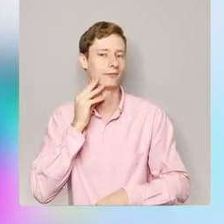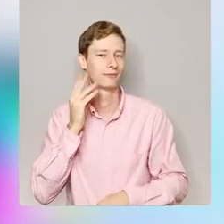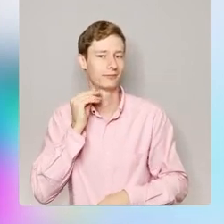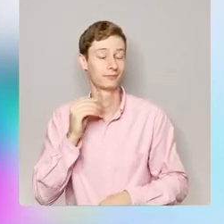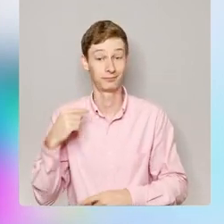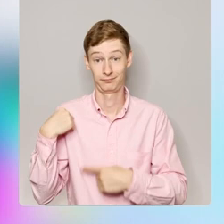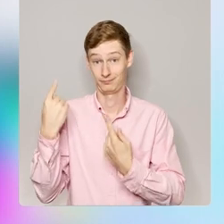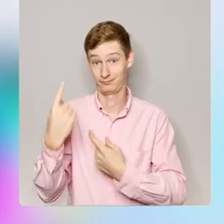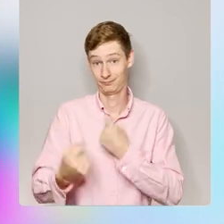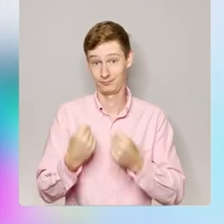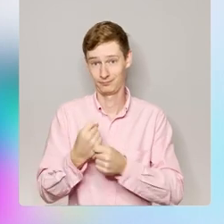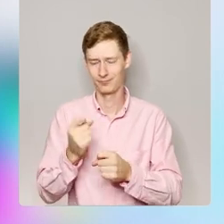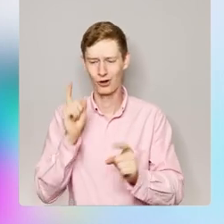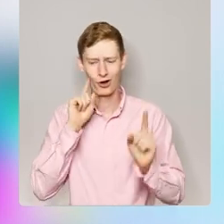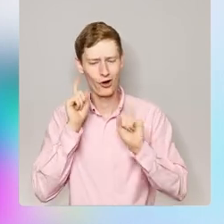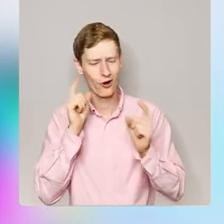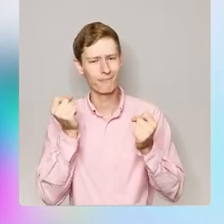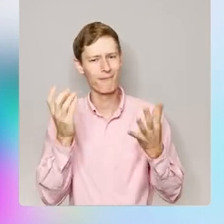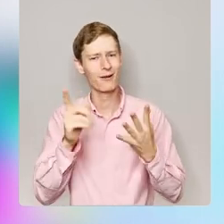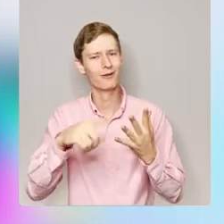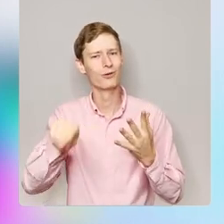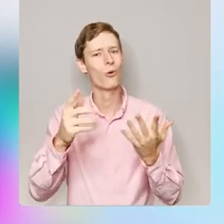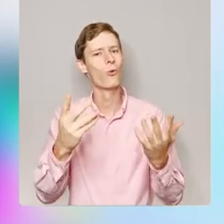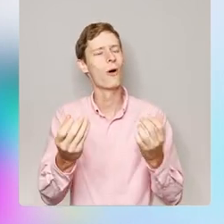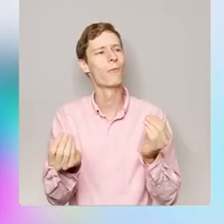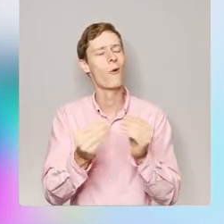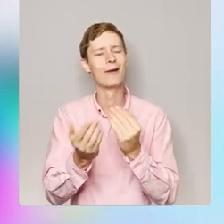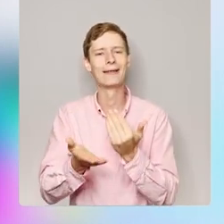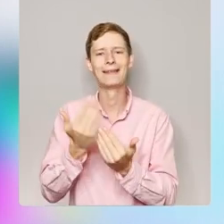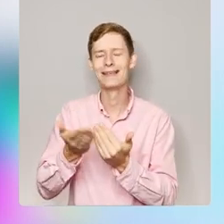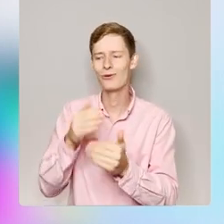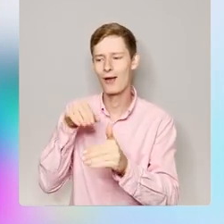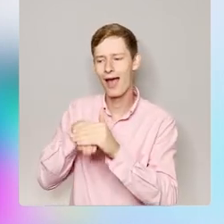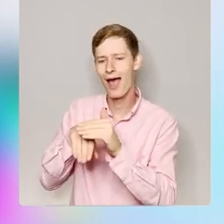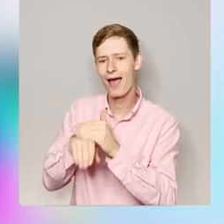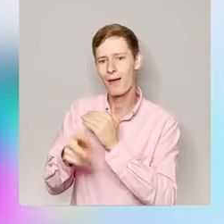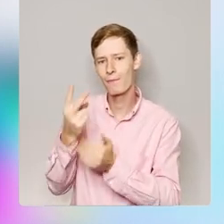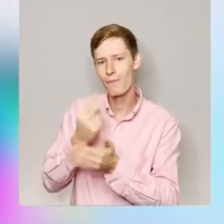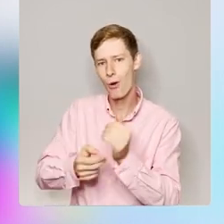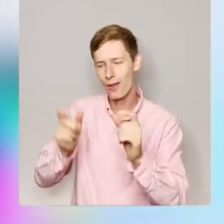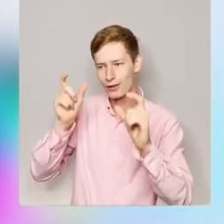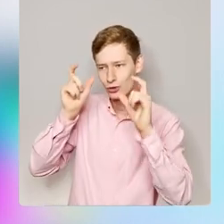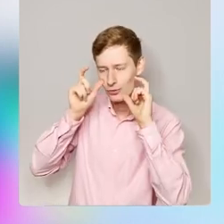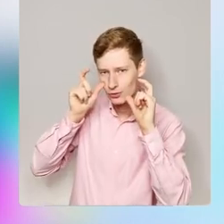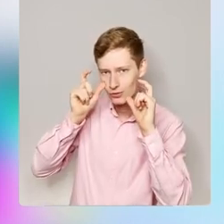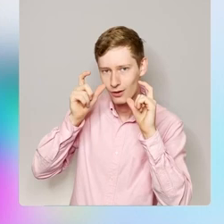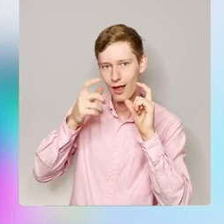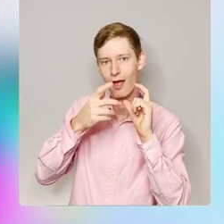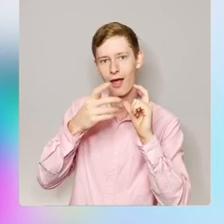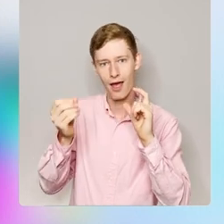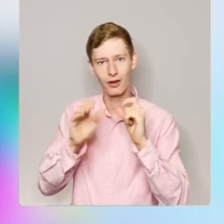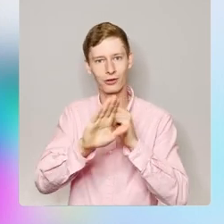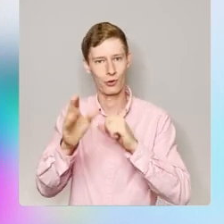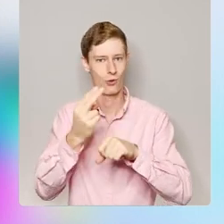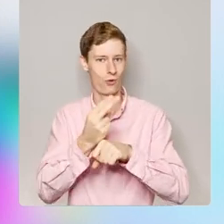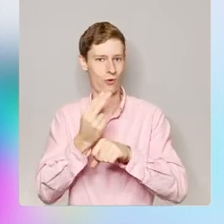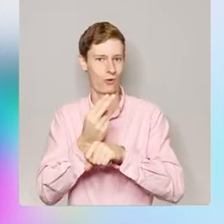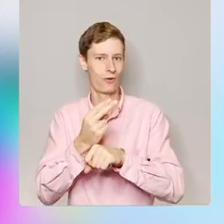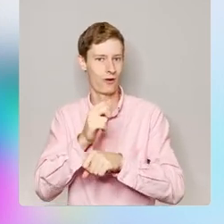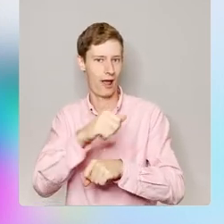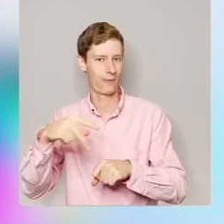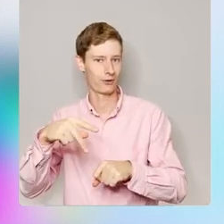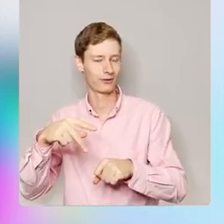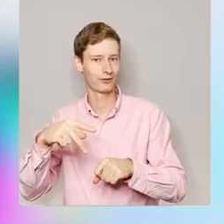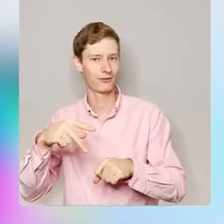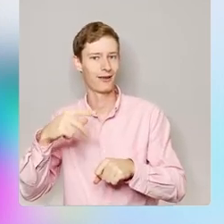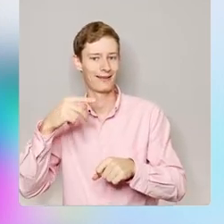we've heard from many of you looking for easier access and distribution of both our headsets and your applications to business